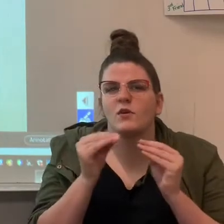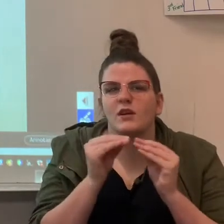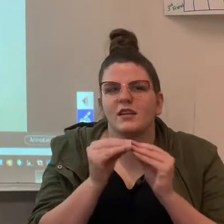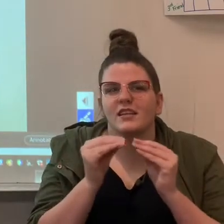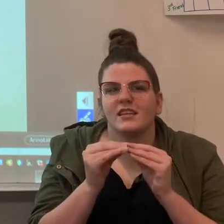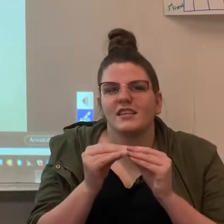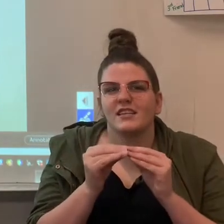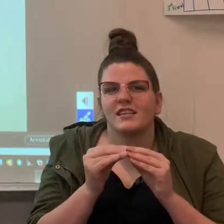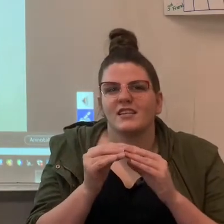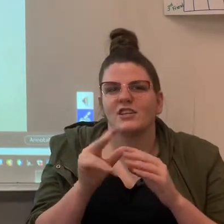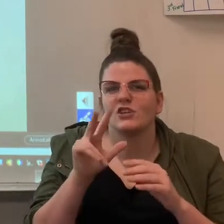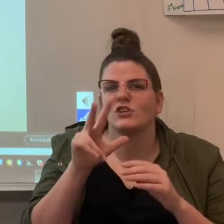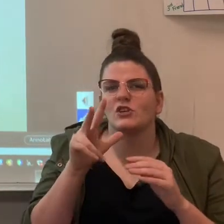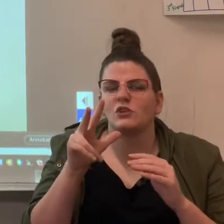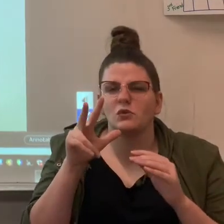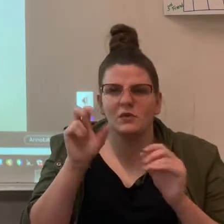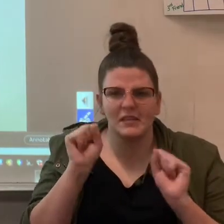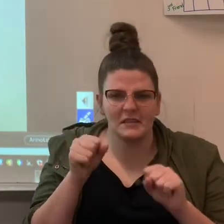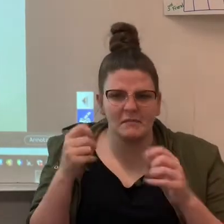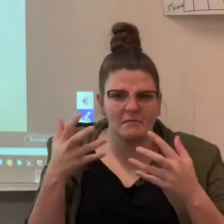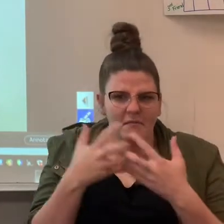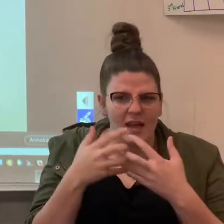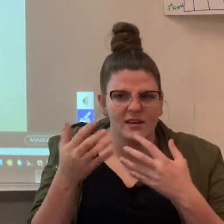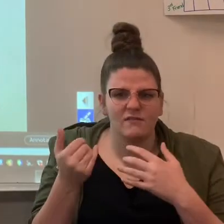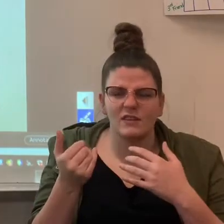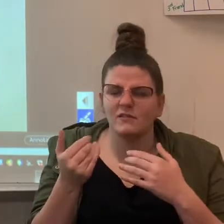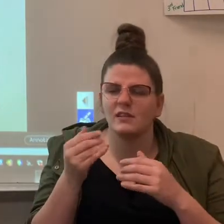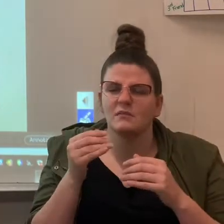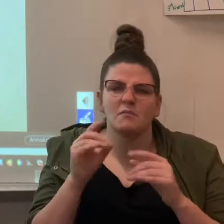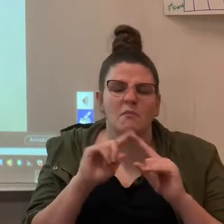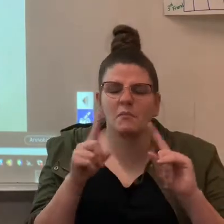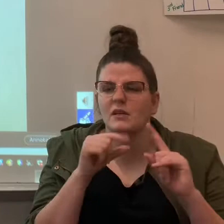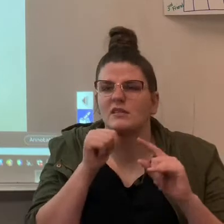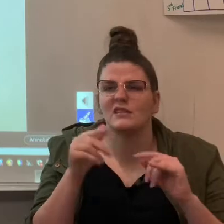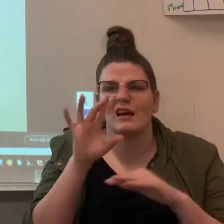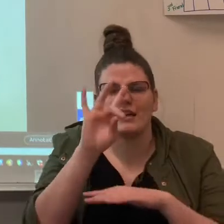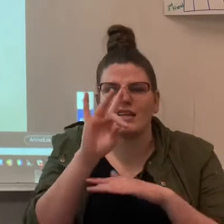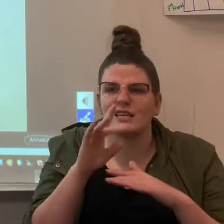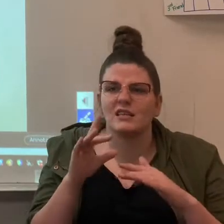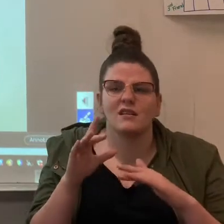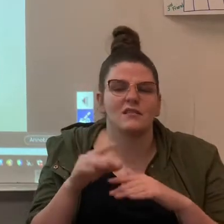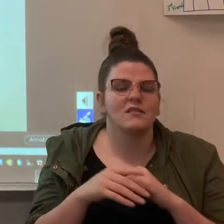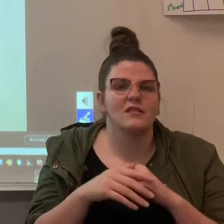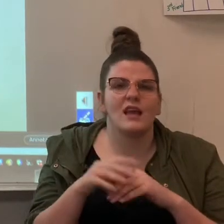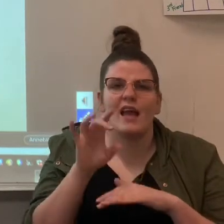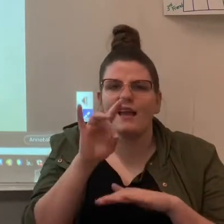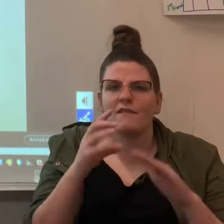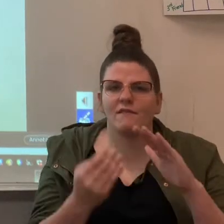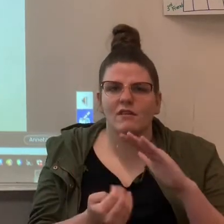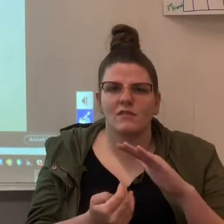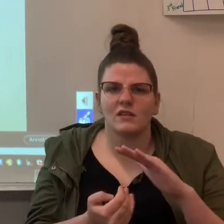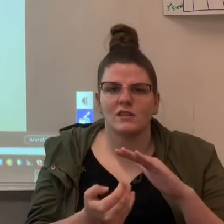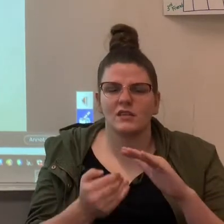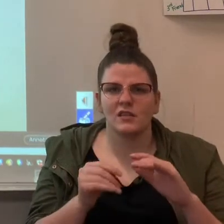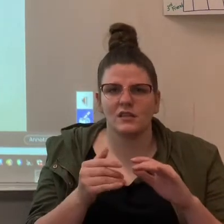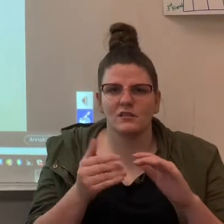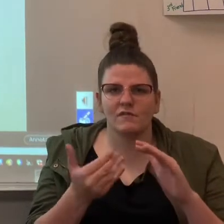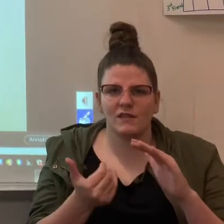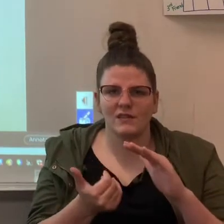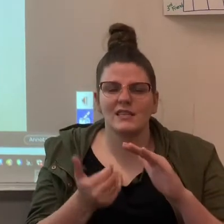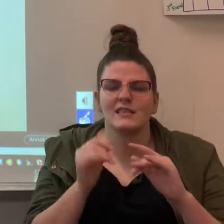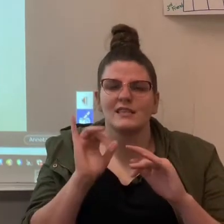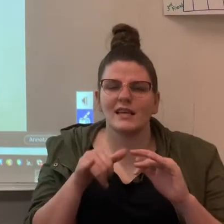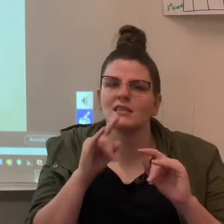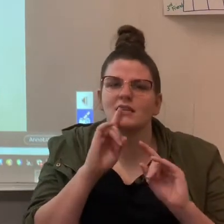3 goes into 15, but 3 does not go into 8. So 8/15 would be our final. Remember, I always cautioned you to